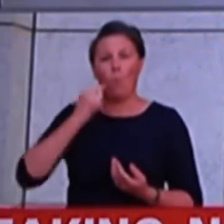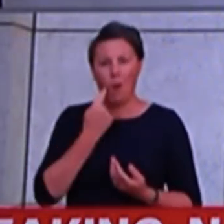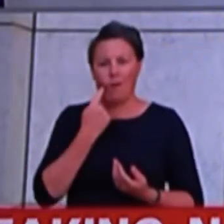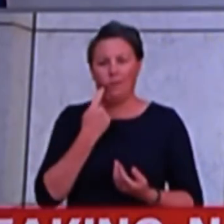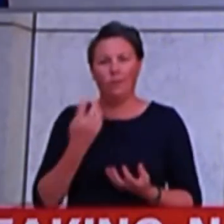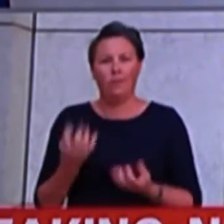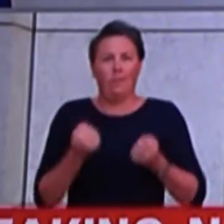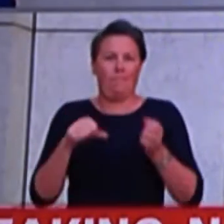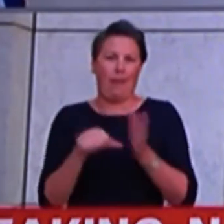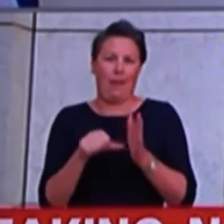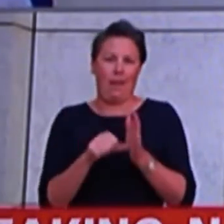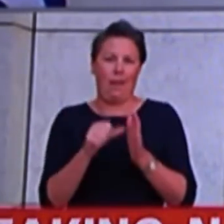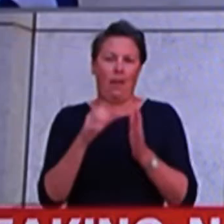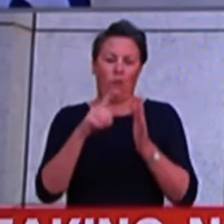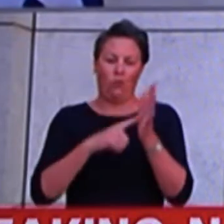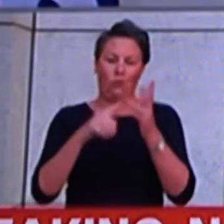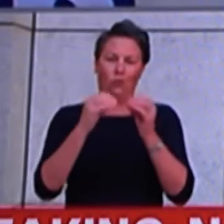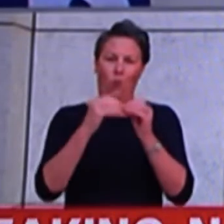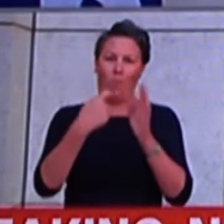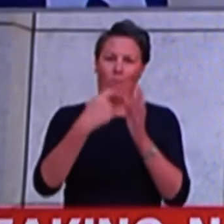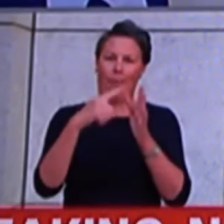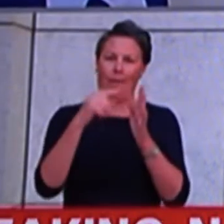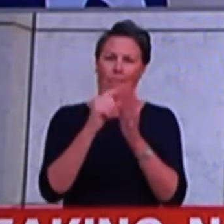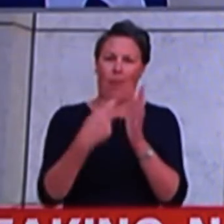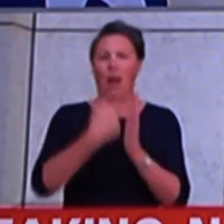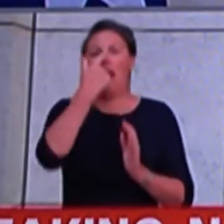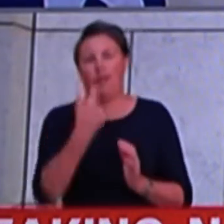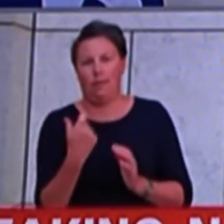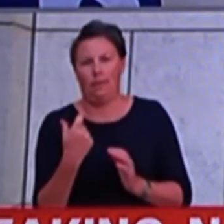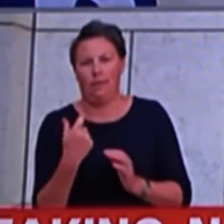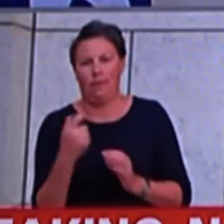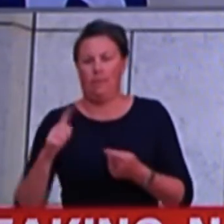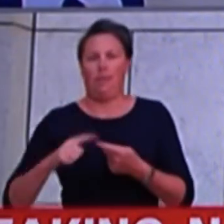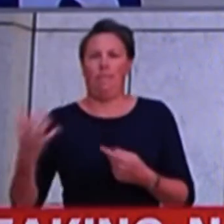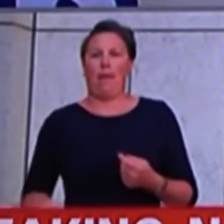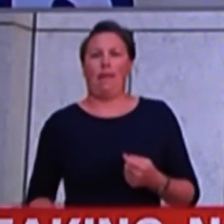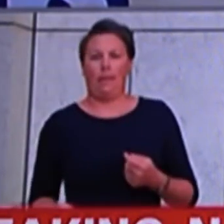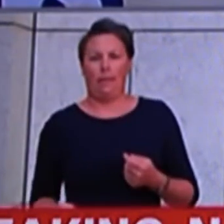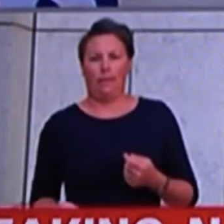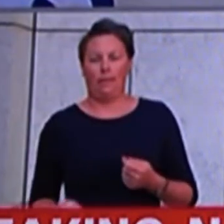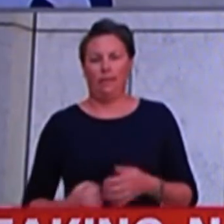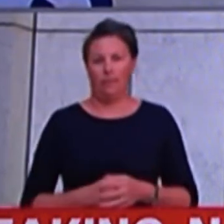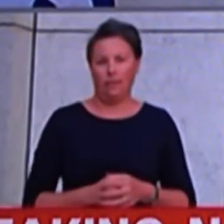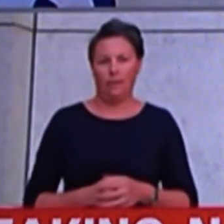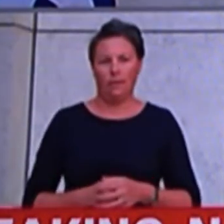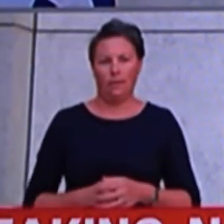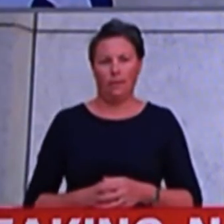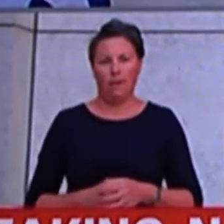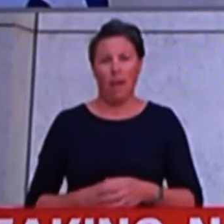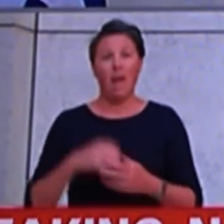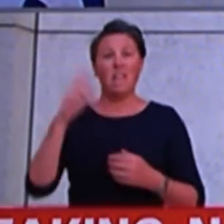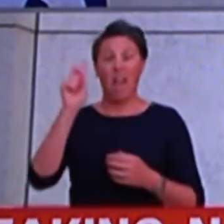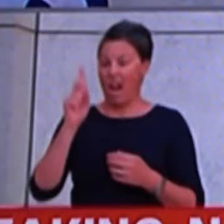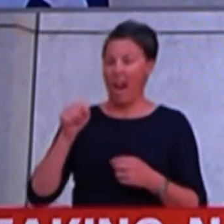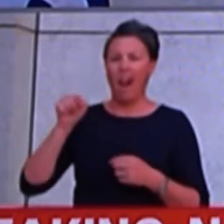through the JobKeeper program, and then there's the other supports that are being provided, and we look forward through the voluntary